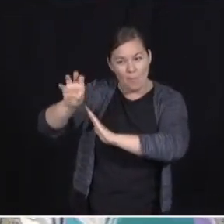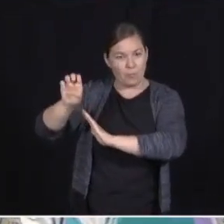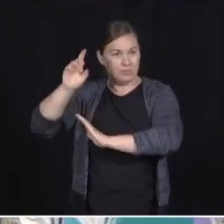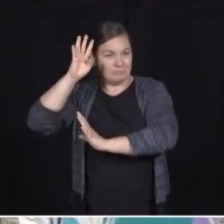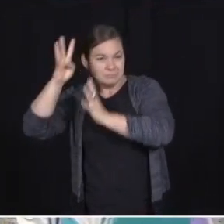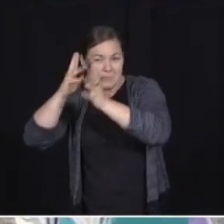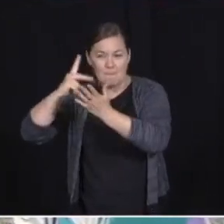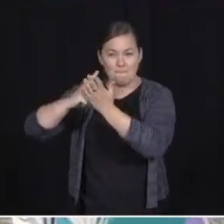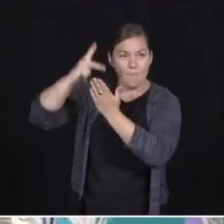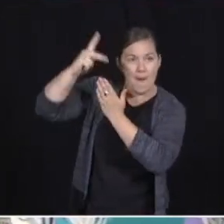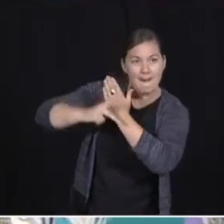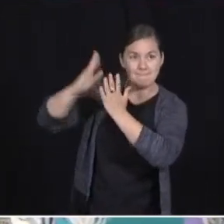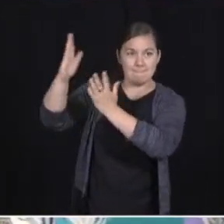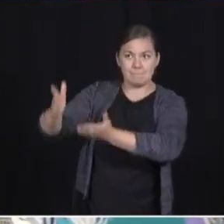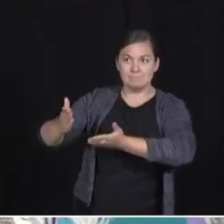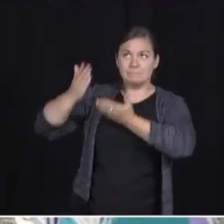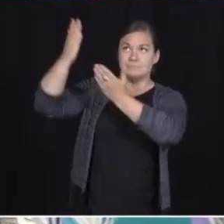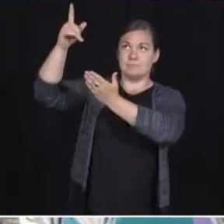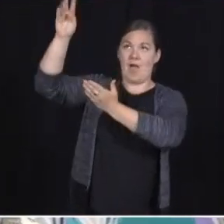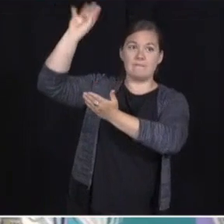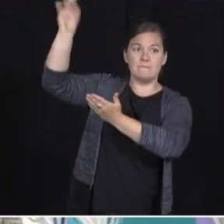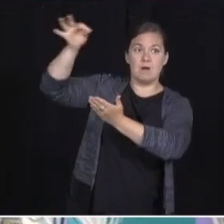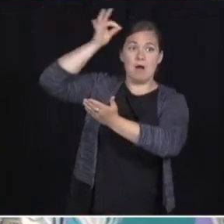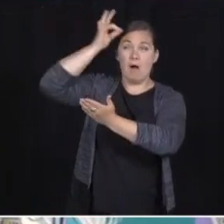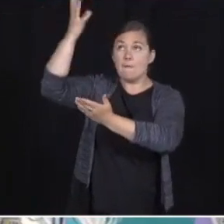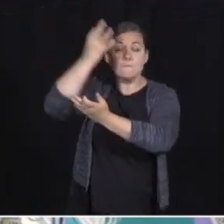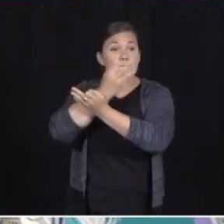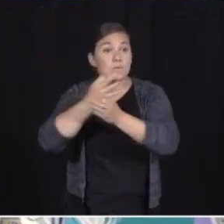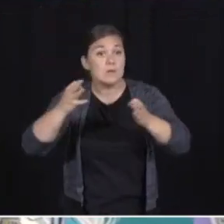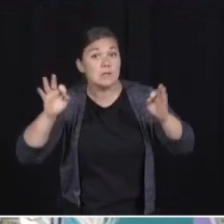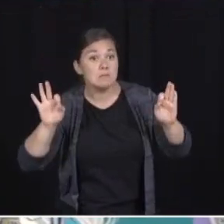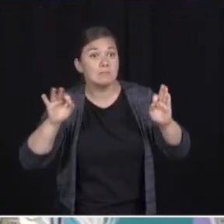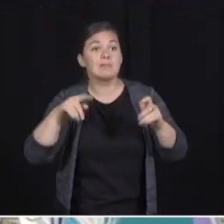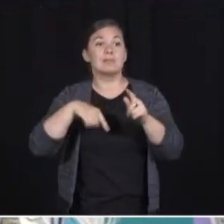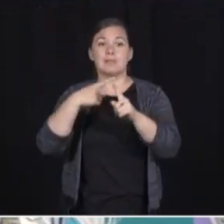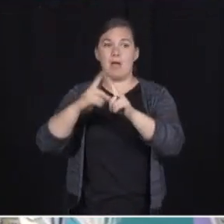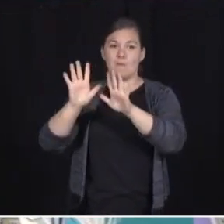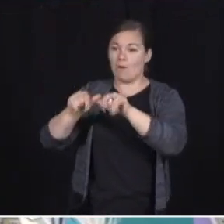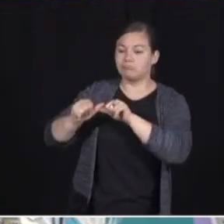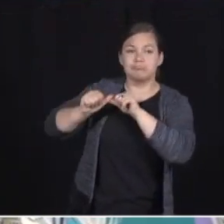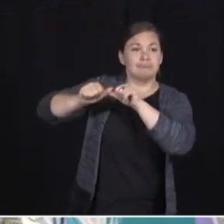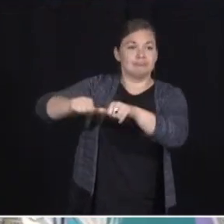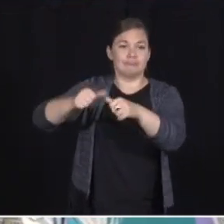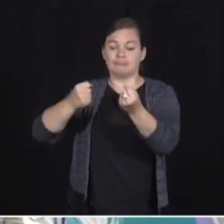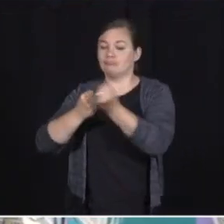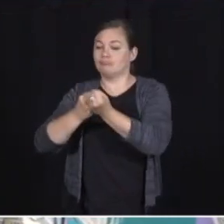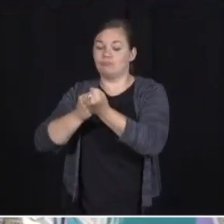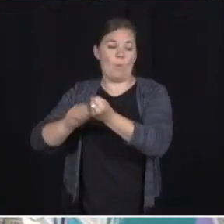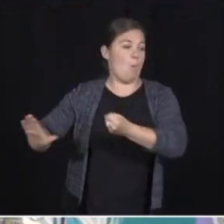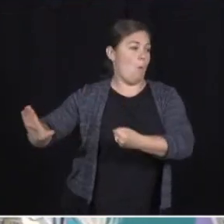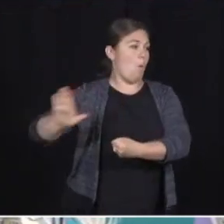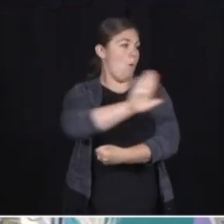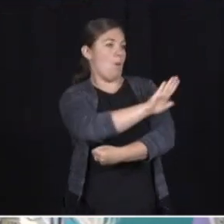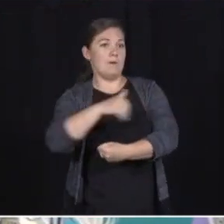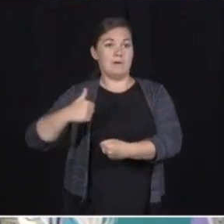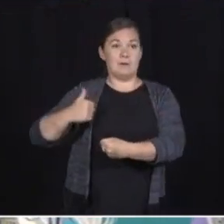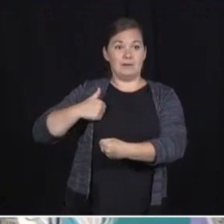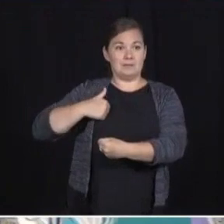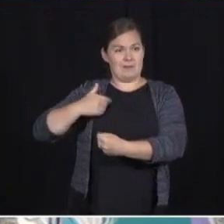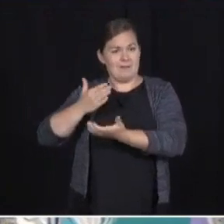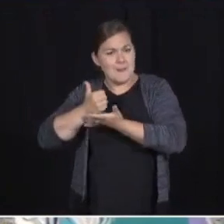in perpetuity to support the development of the app and its use across the country. I'd like to thank them for their work on this